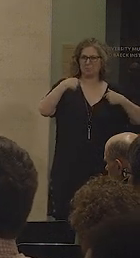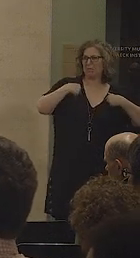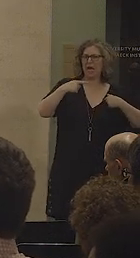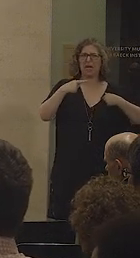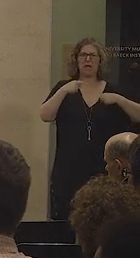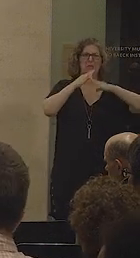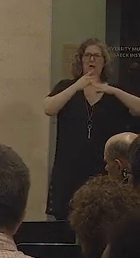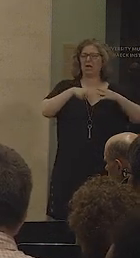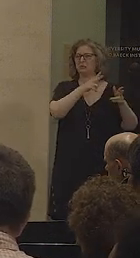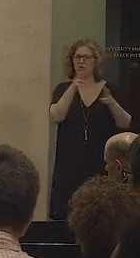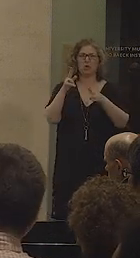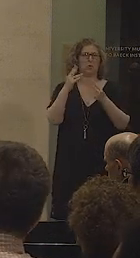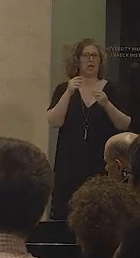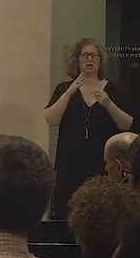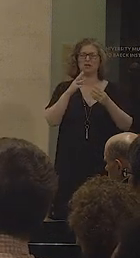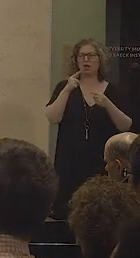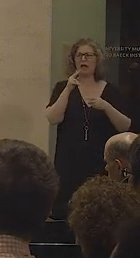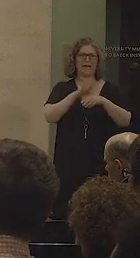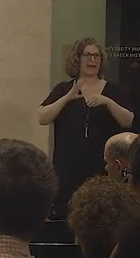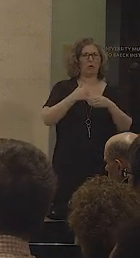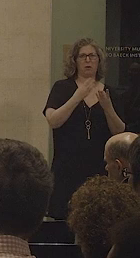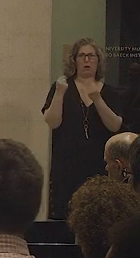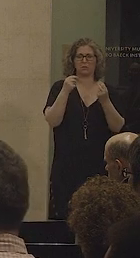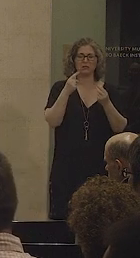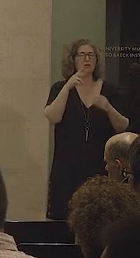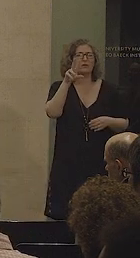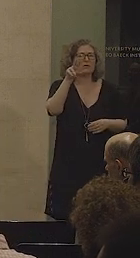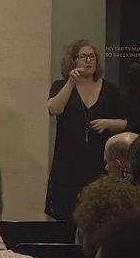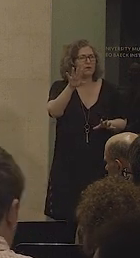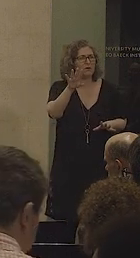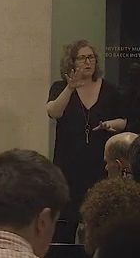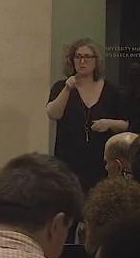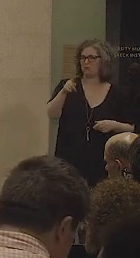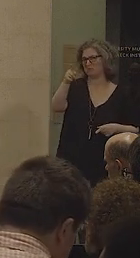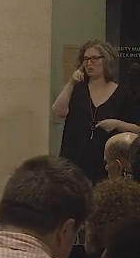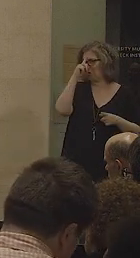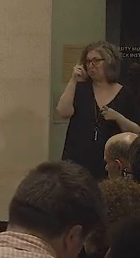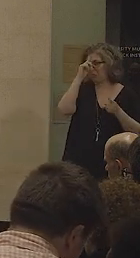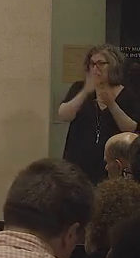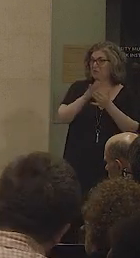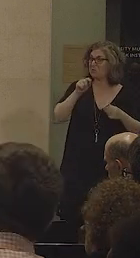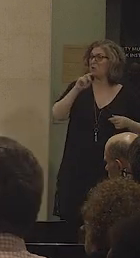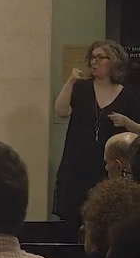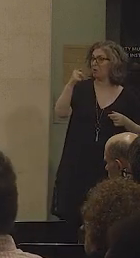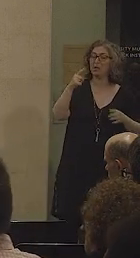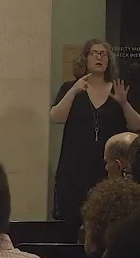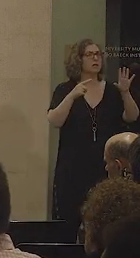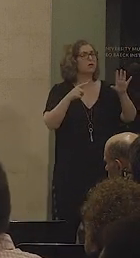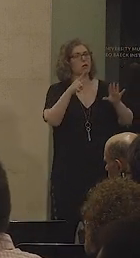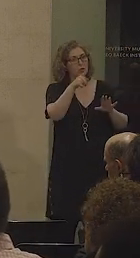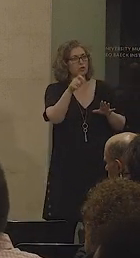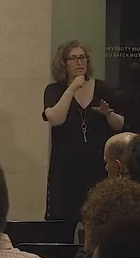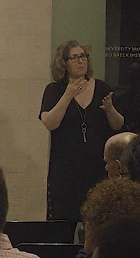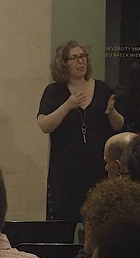on our property? And I said, no. And he's like, so you don't believe that it should be 21? I said, you